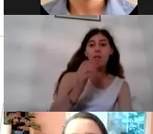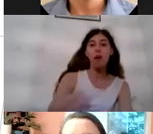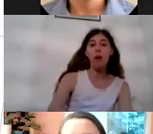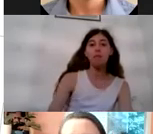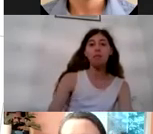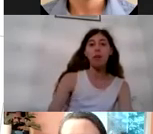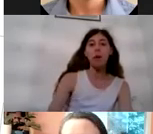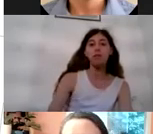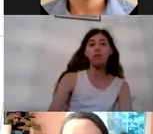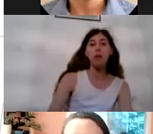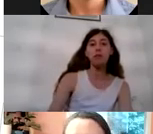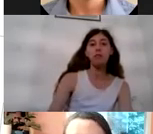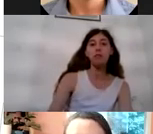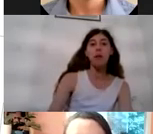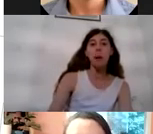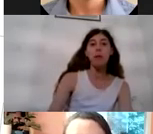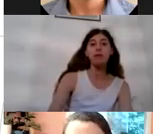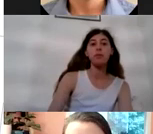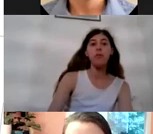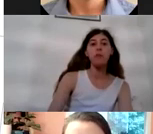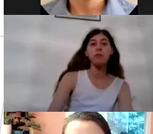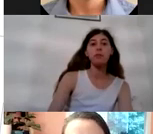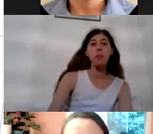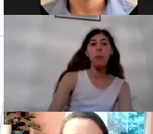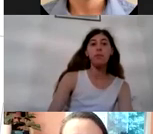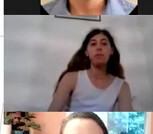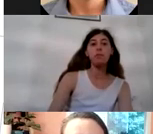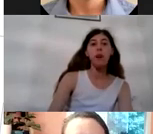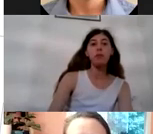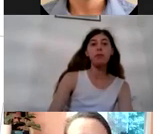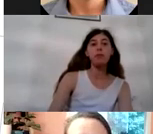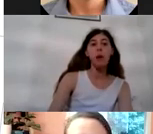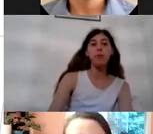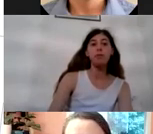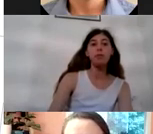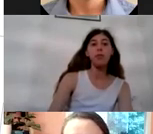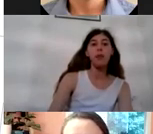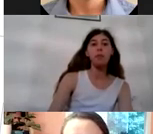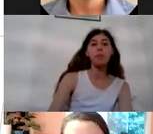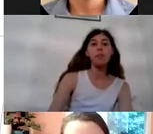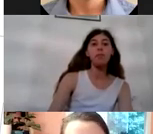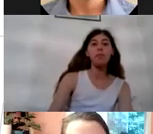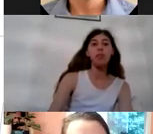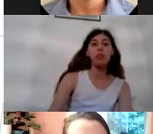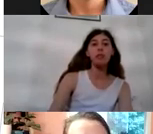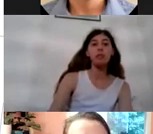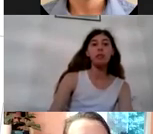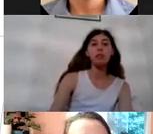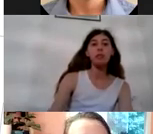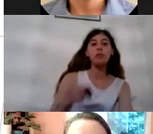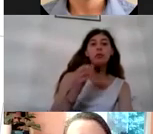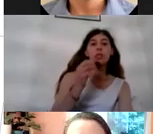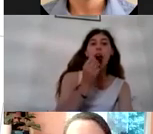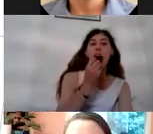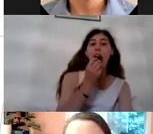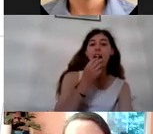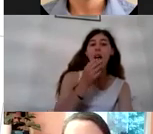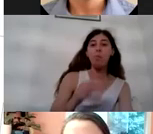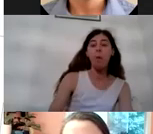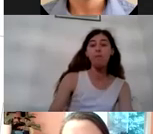So overall, we had 6 participants, and their ages were from 17 to 30.